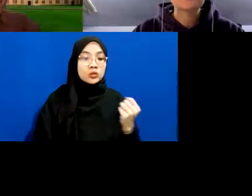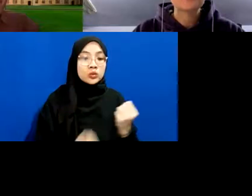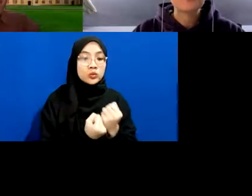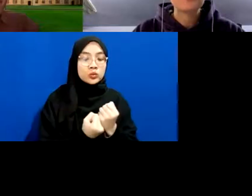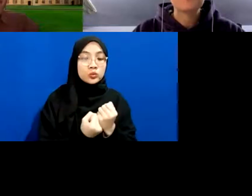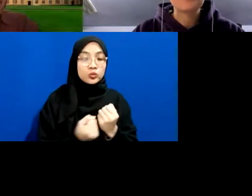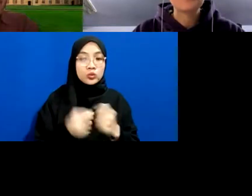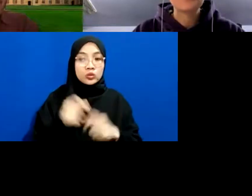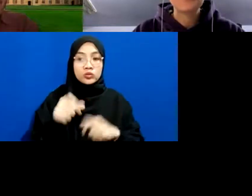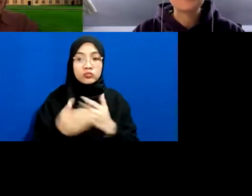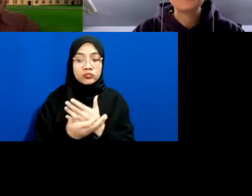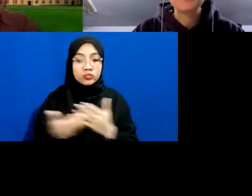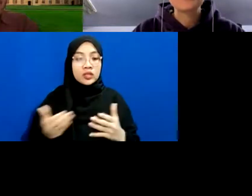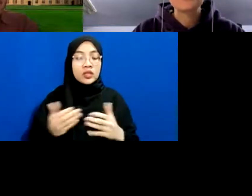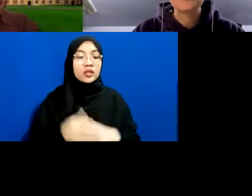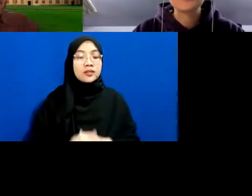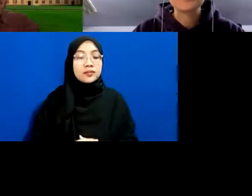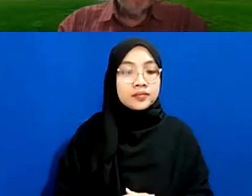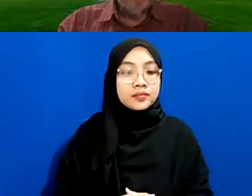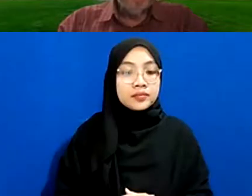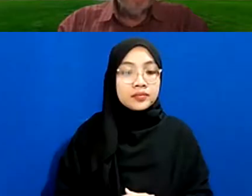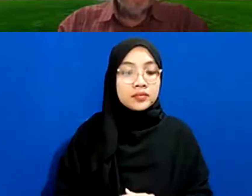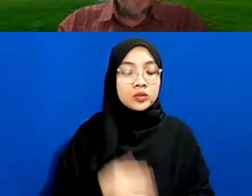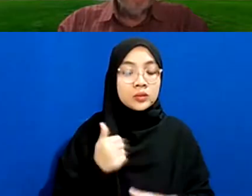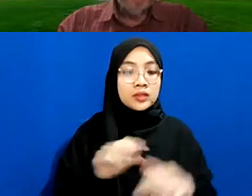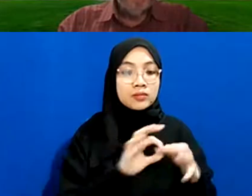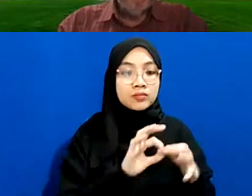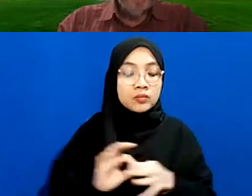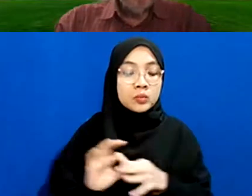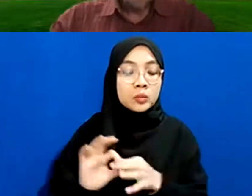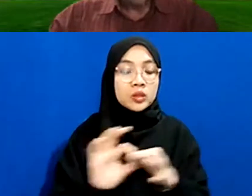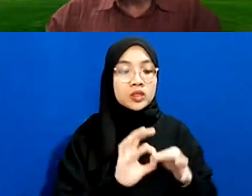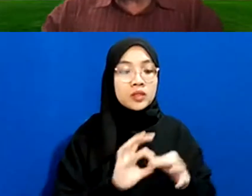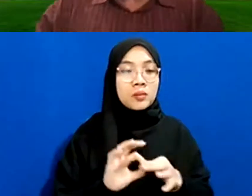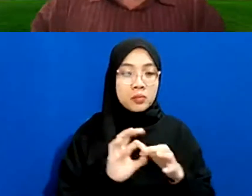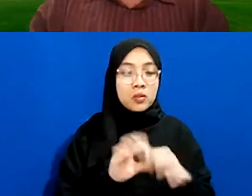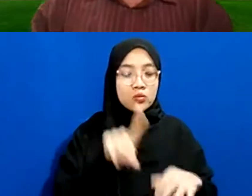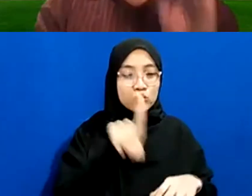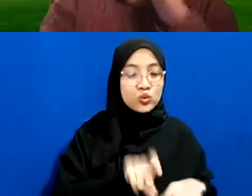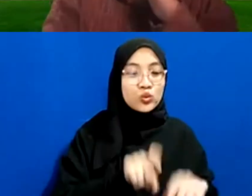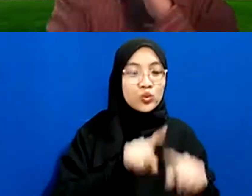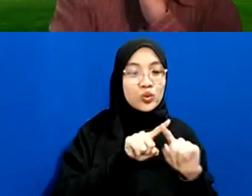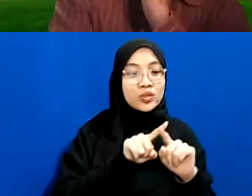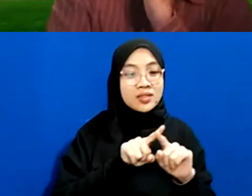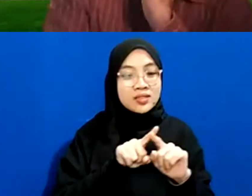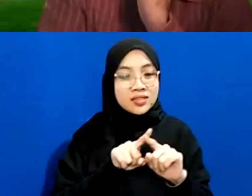come together. But yeah, it's not a simple question. So I'm sorry, I can't answer it better than